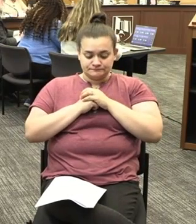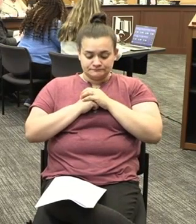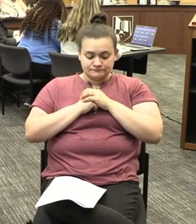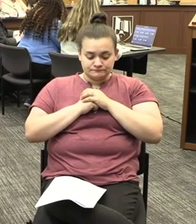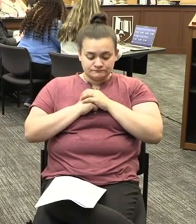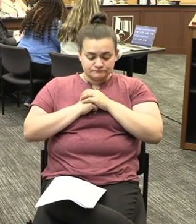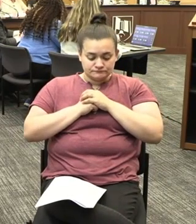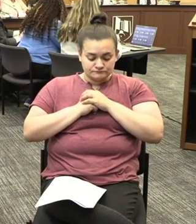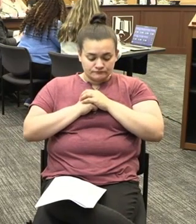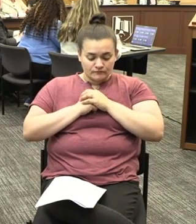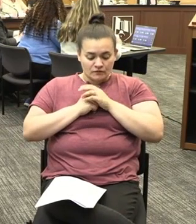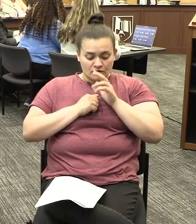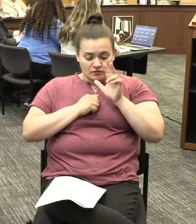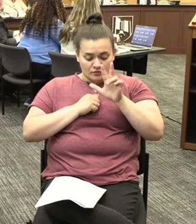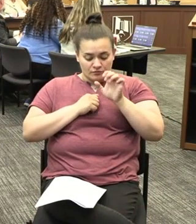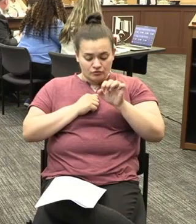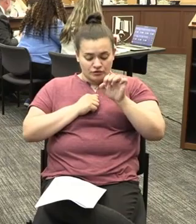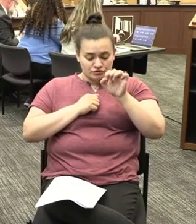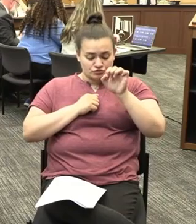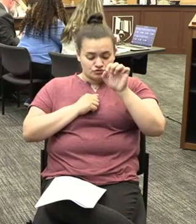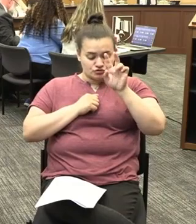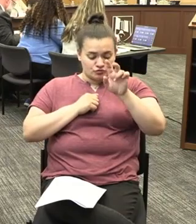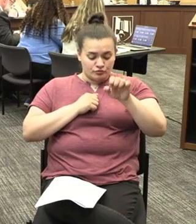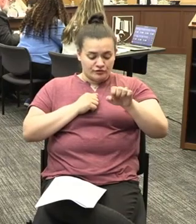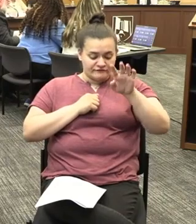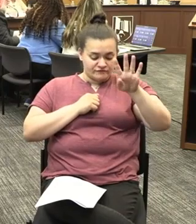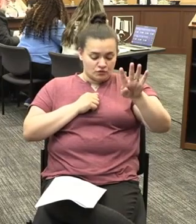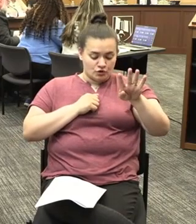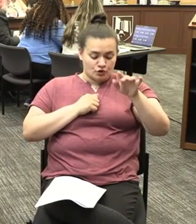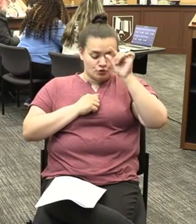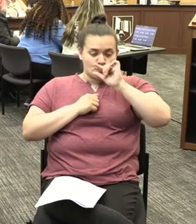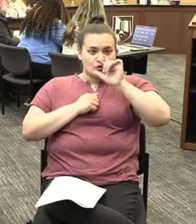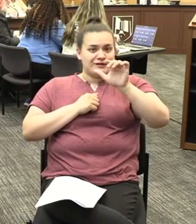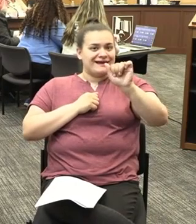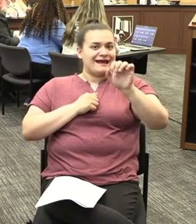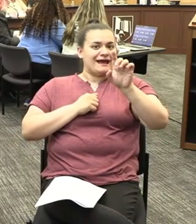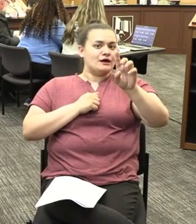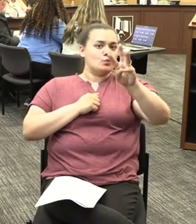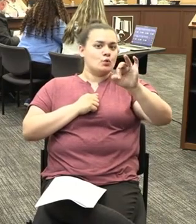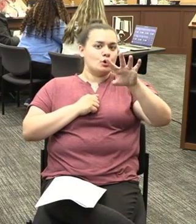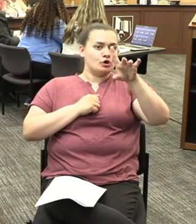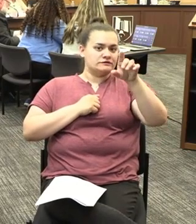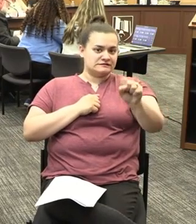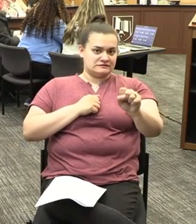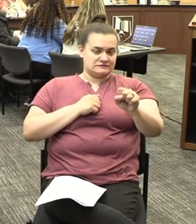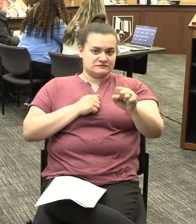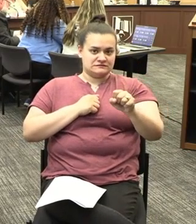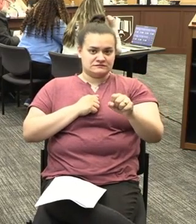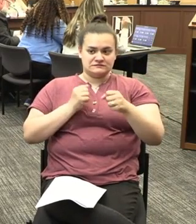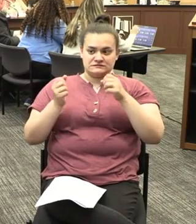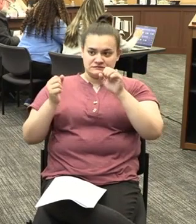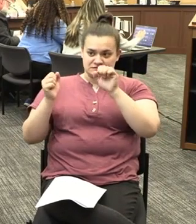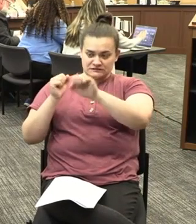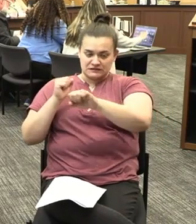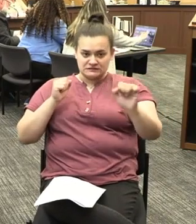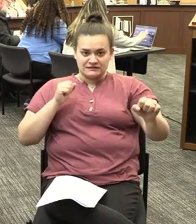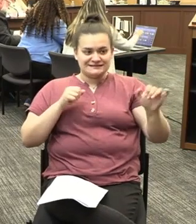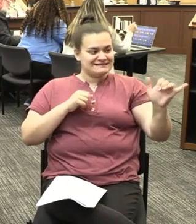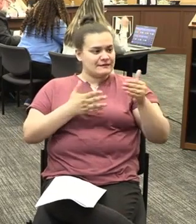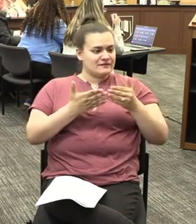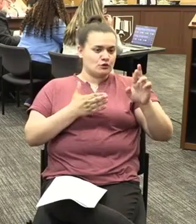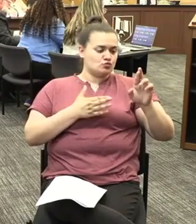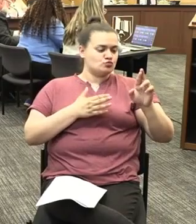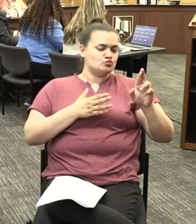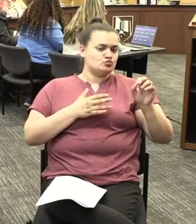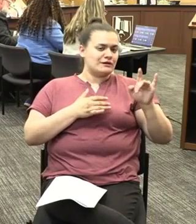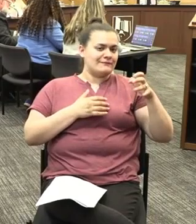Yeah. 3.2.4. 3.2.4, Google AdWords. So move. Second. And that's the same thing, Robin, it comes up again as